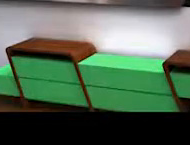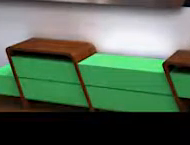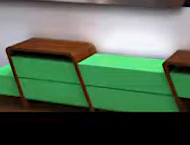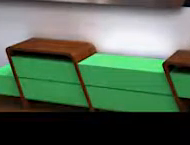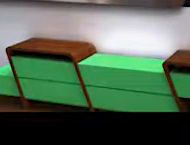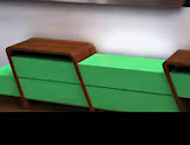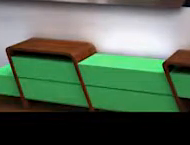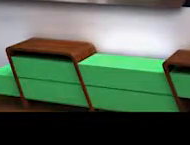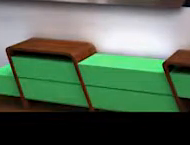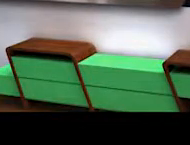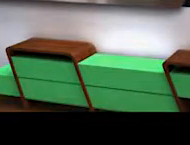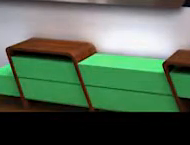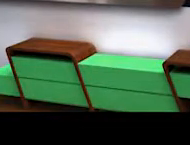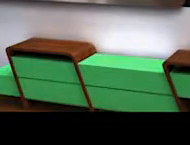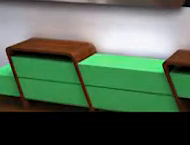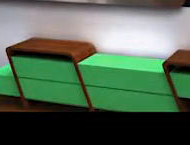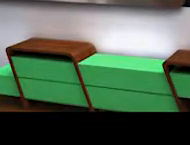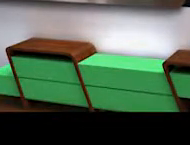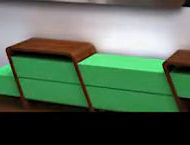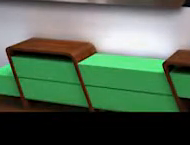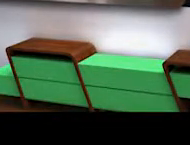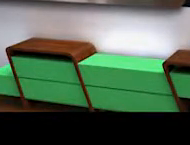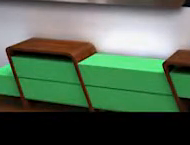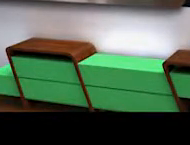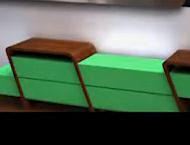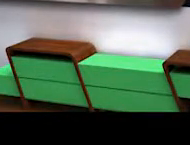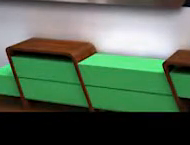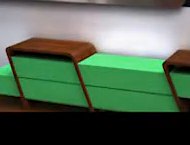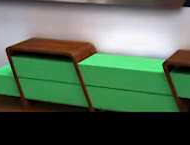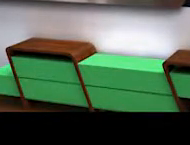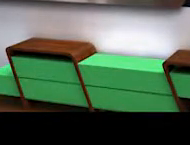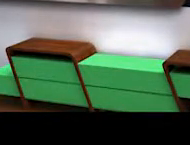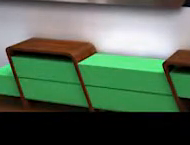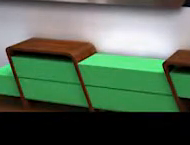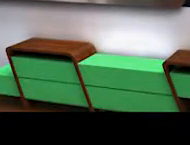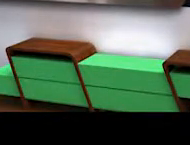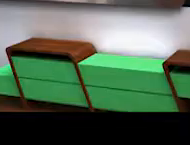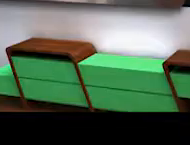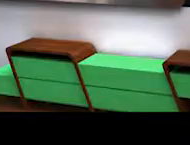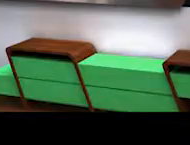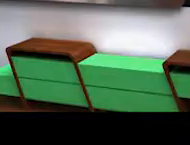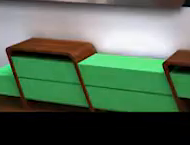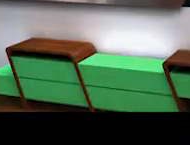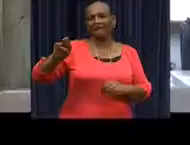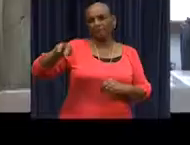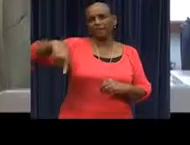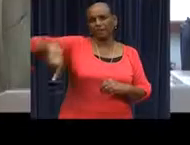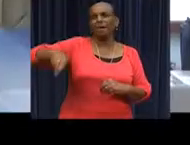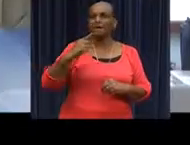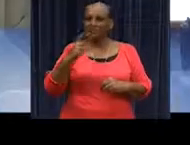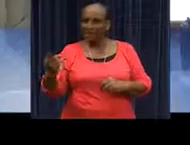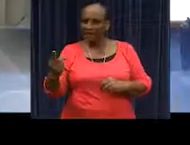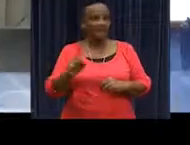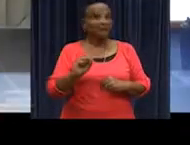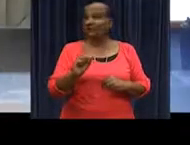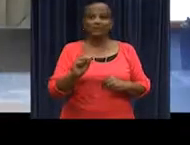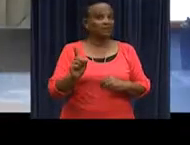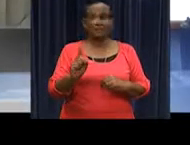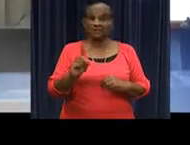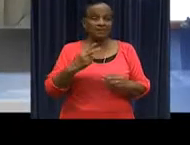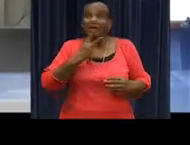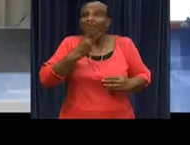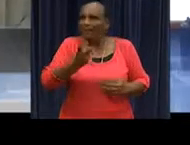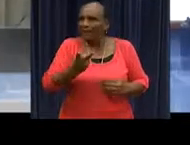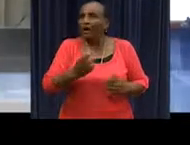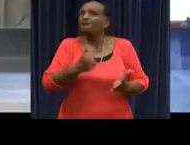Amidst reports about the screening of the power company ABS, the director of the company, Rabinder Parmisser, says that the necessary labor